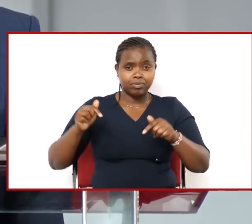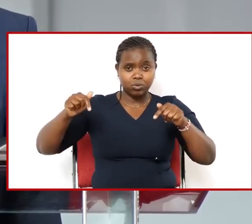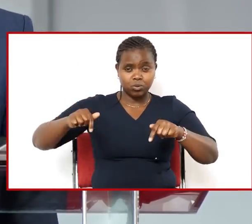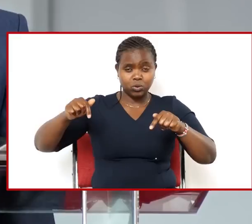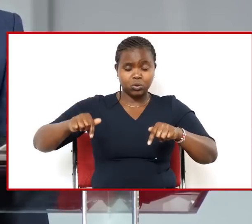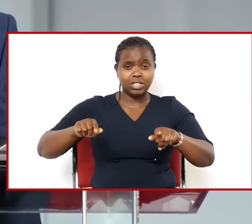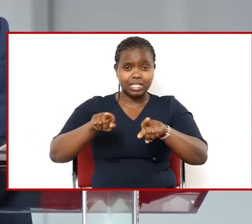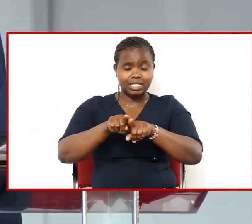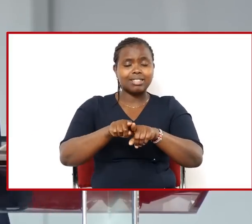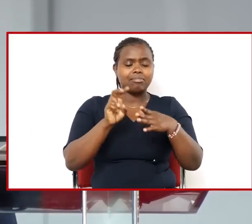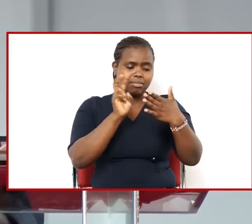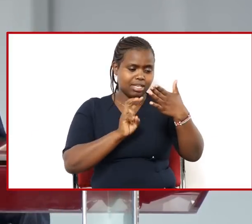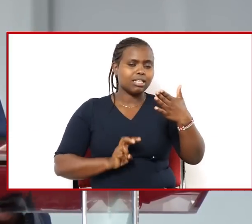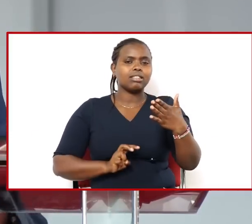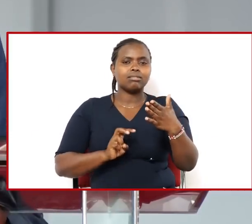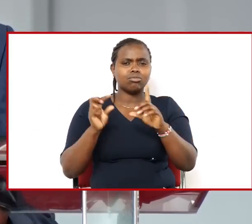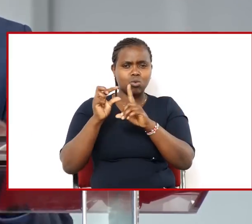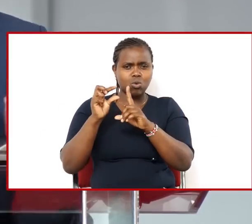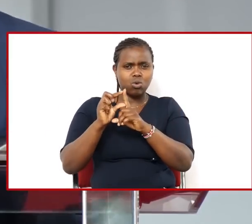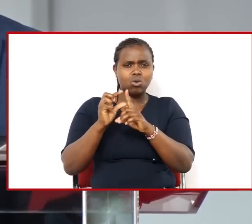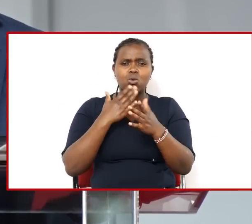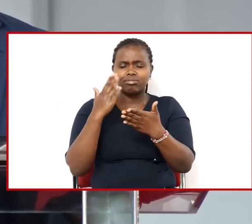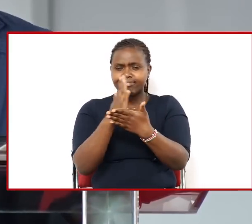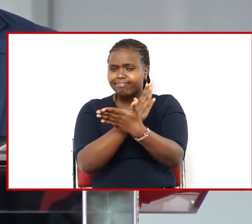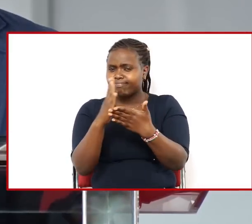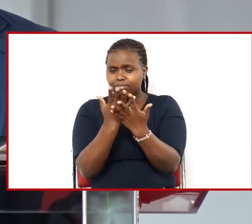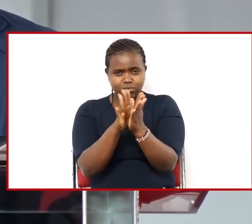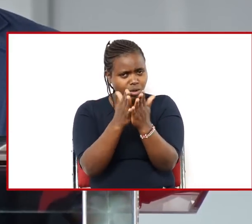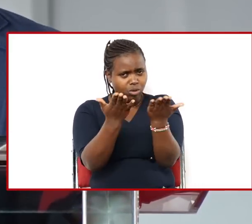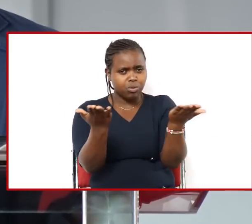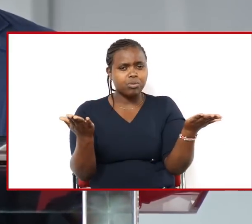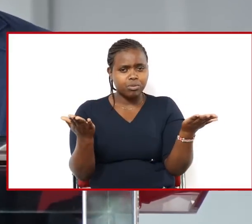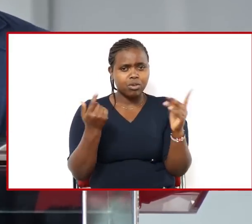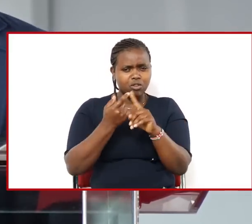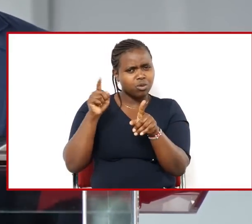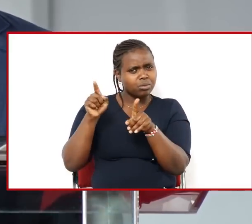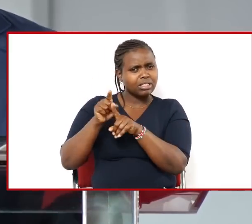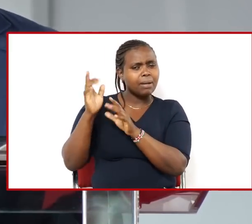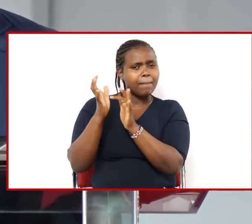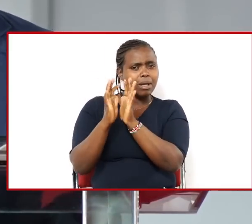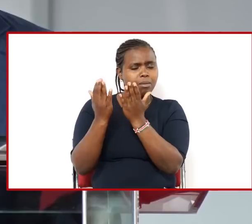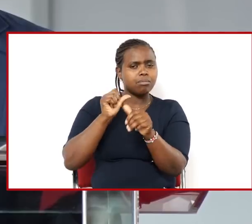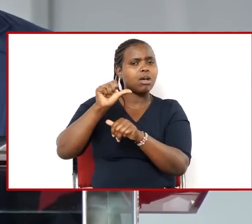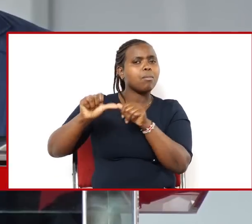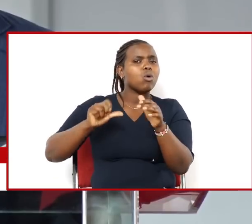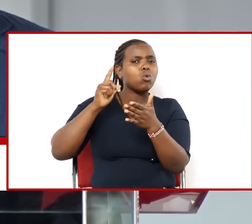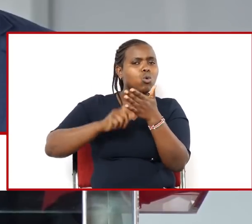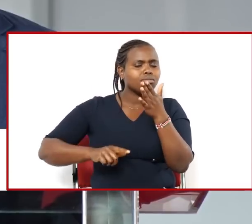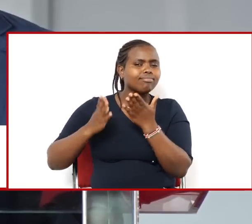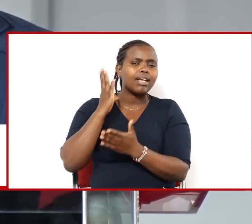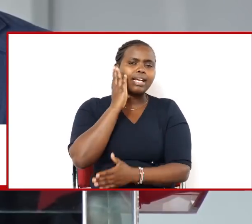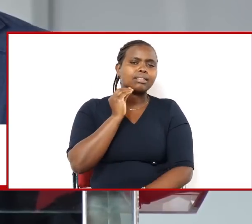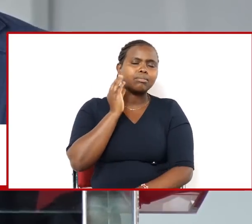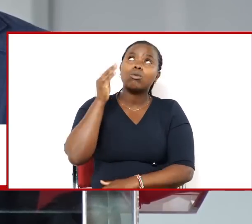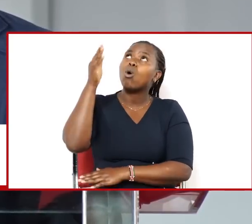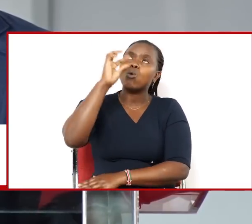Today, as we have read in the word of the Lord, I want to share with us from this scripture about